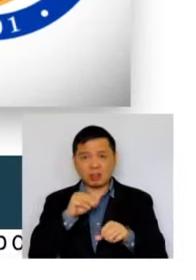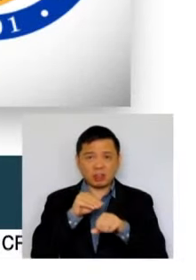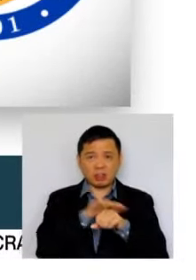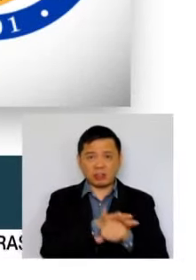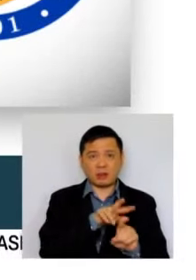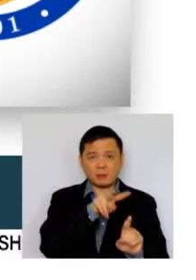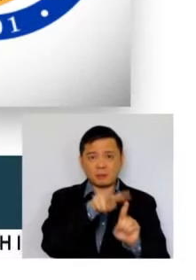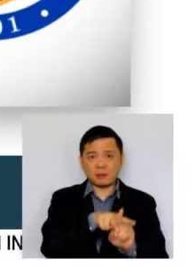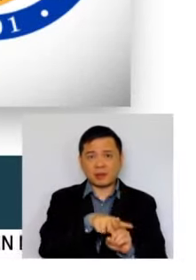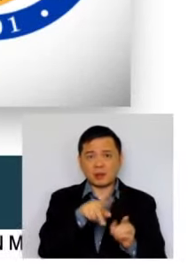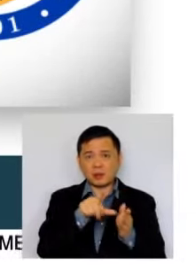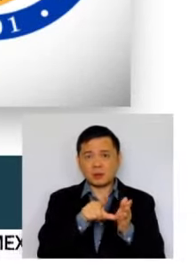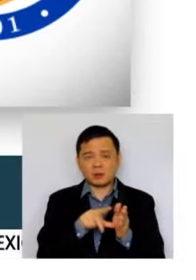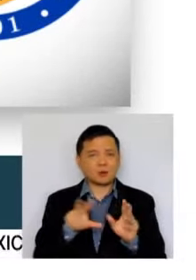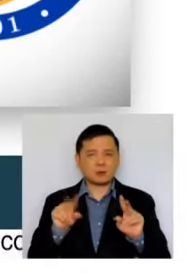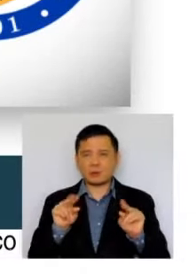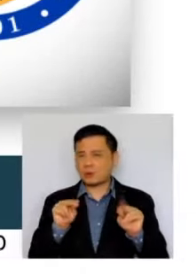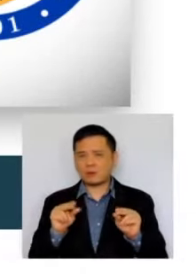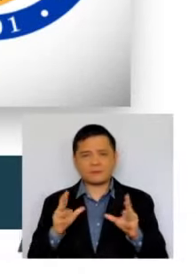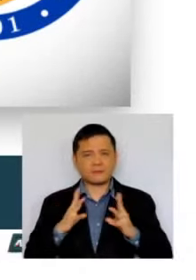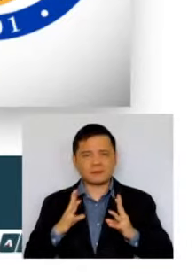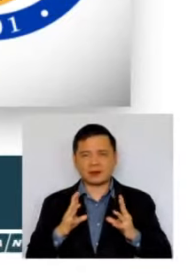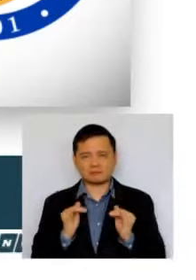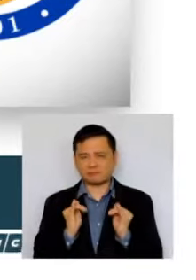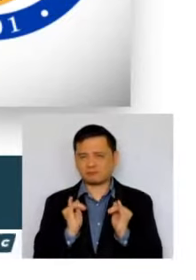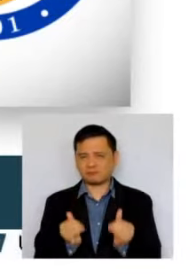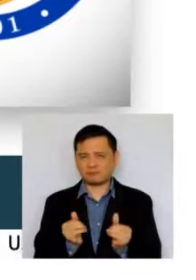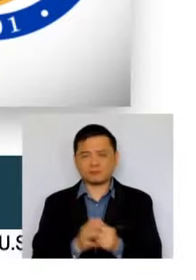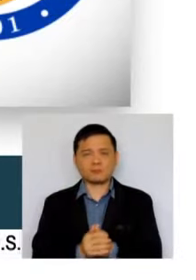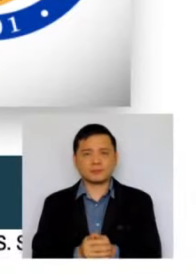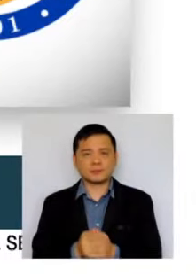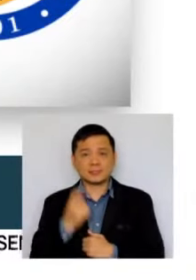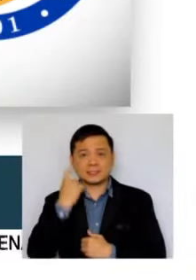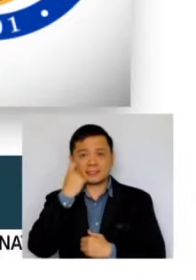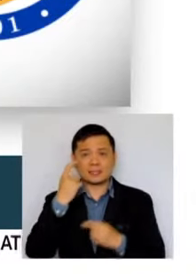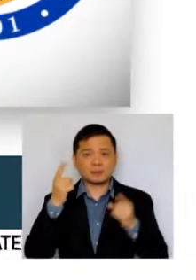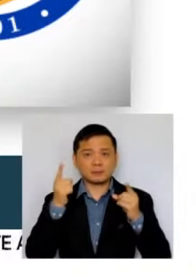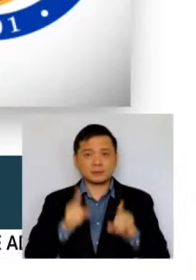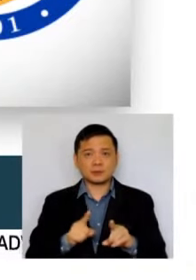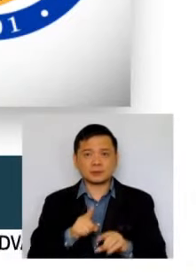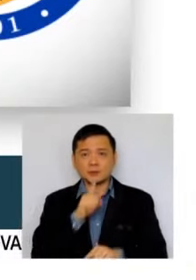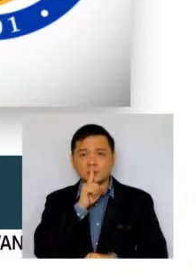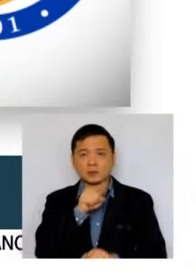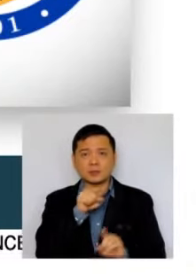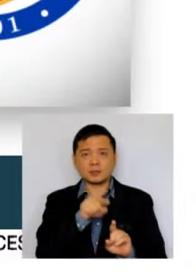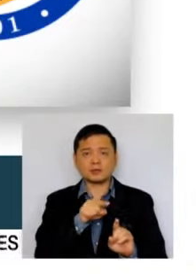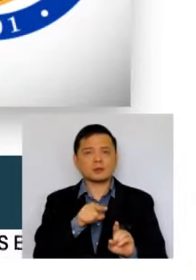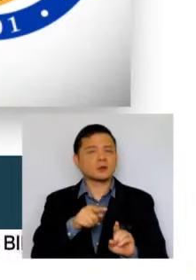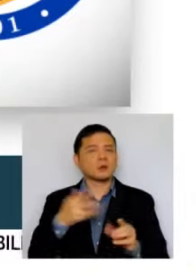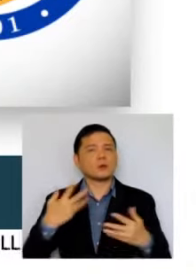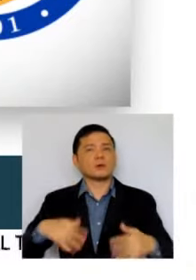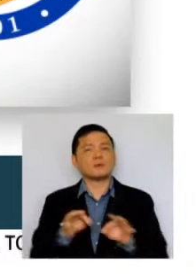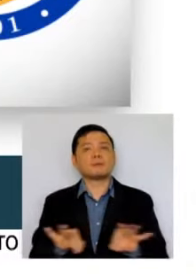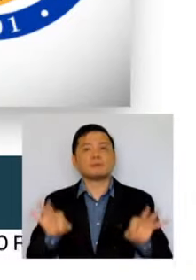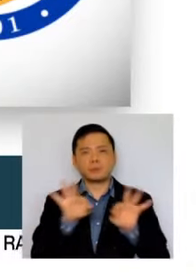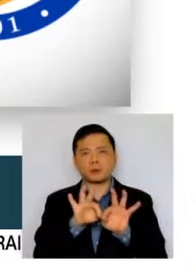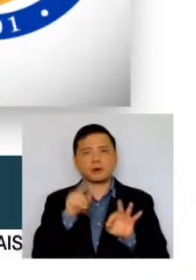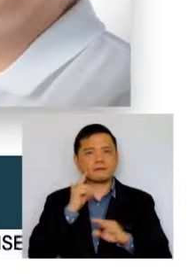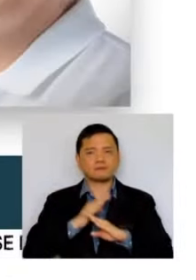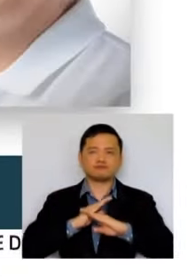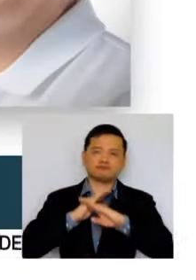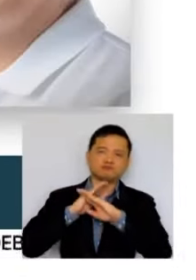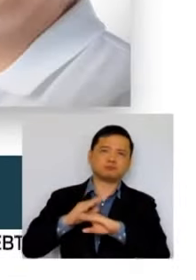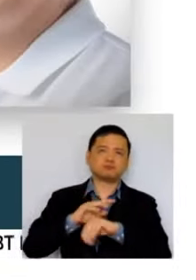Office of the Solicitor General says this latest development will be a big boost in defending the country against terrorism. As